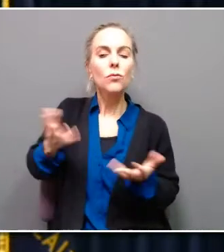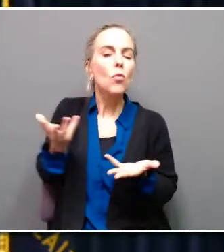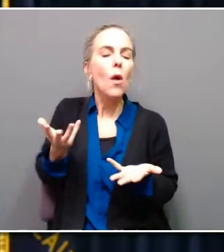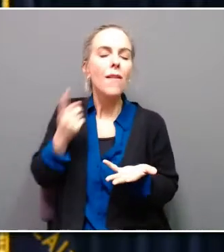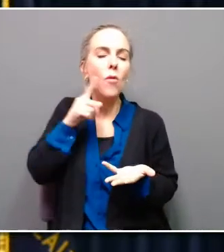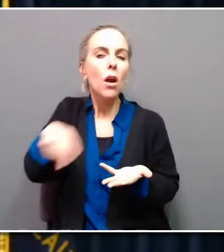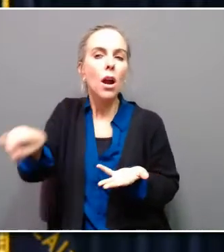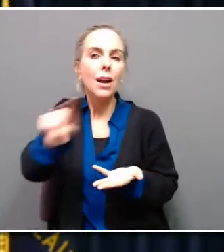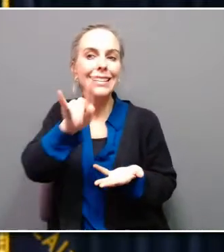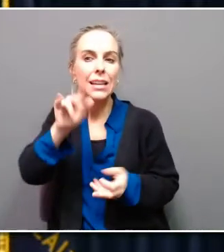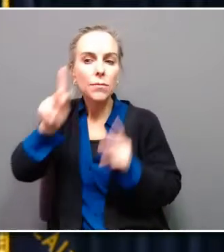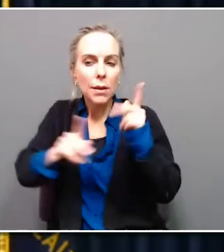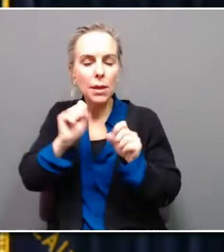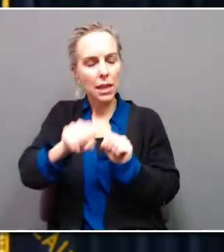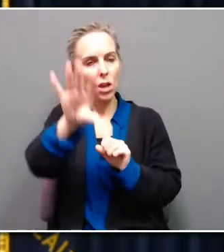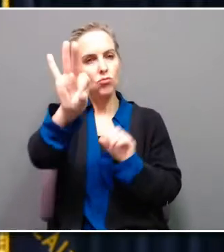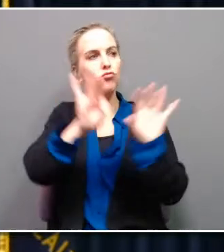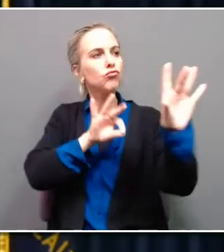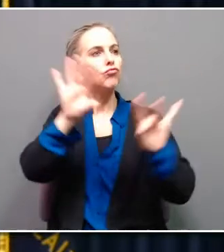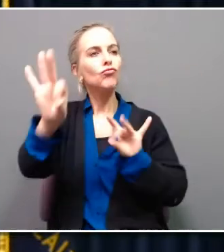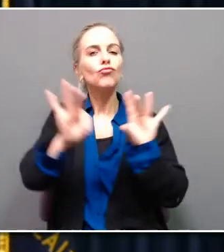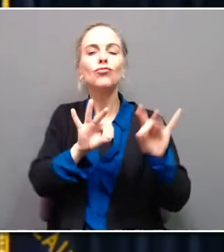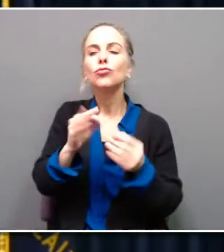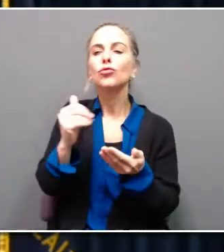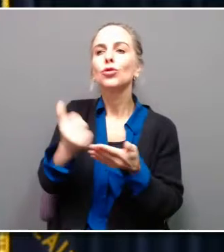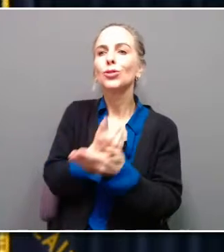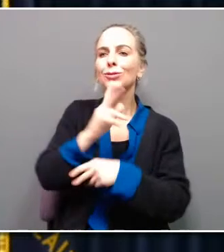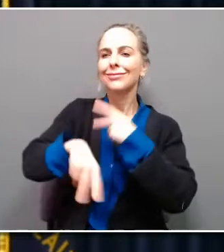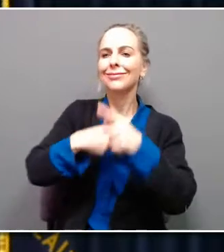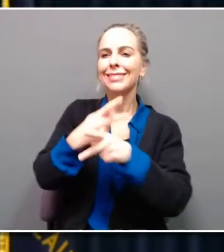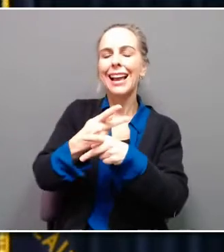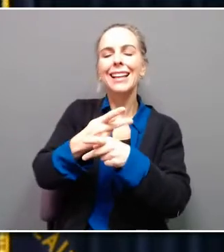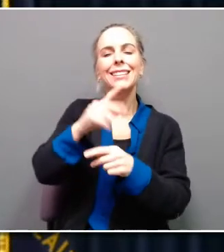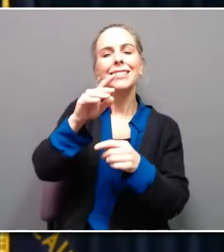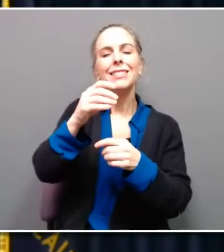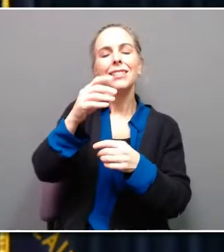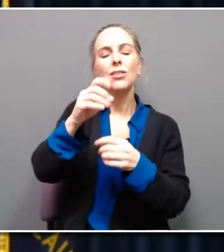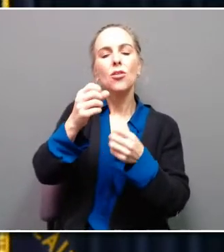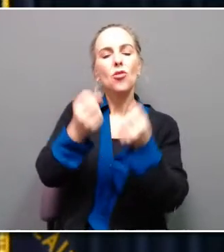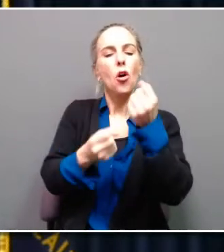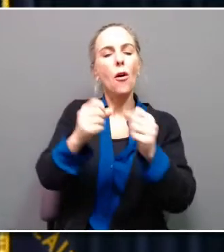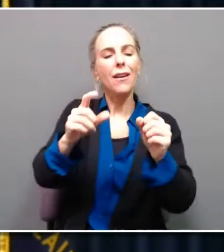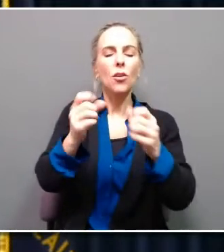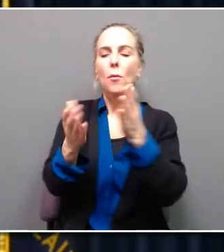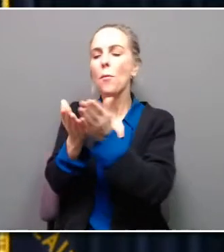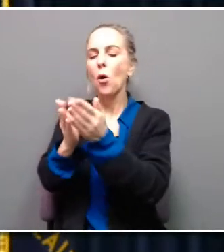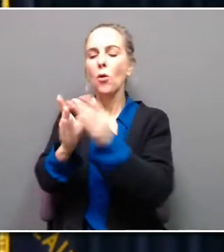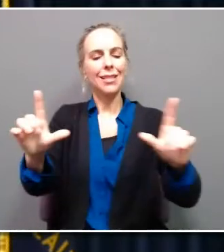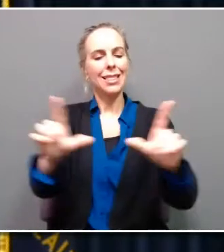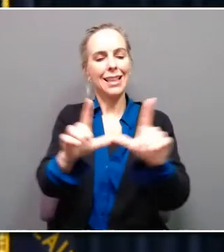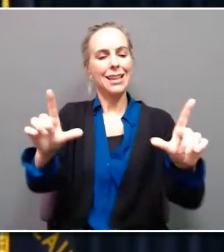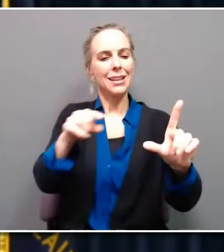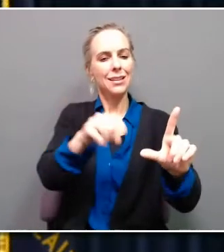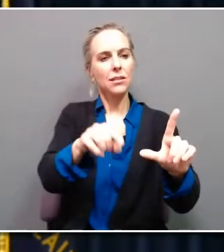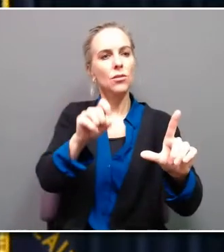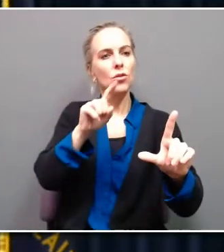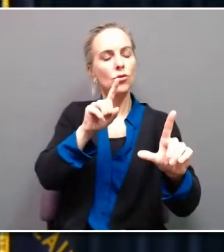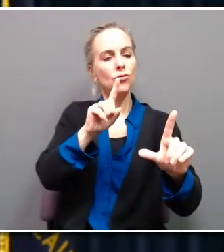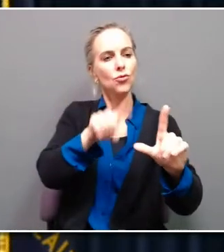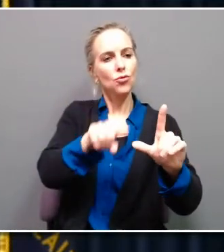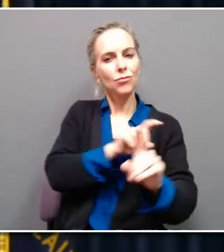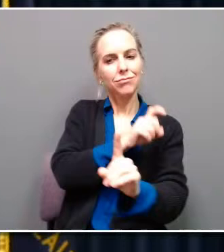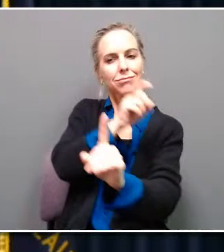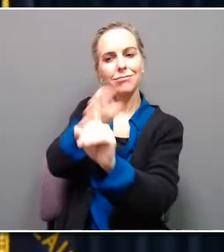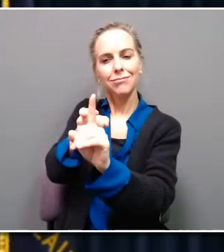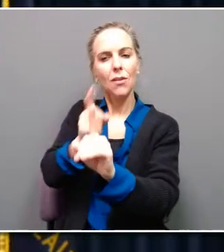choose from more than 20 new specialty license plate designs that promote some of their favorite Kentucky nonprofits. More information is